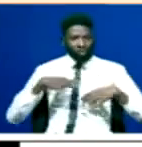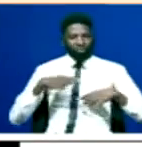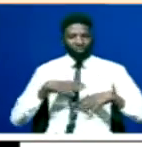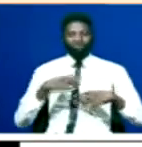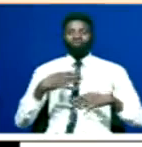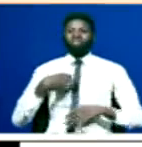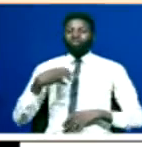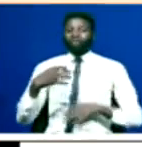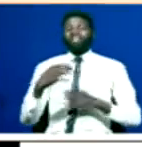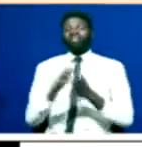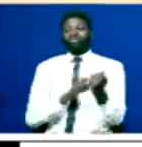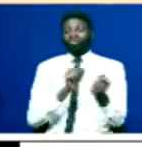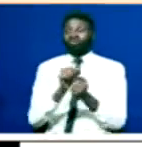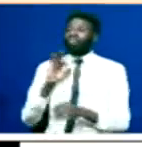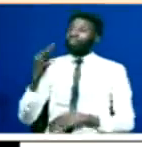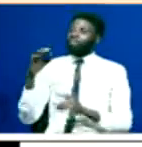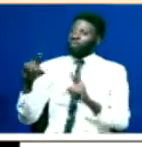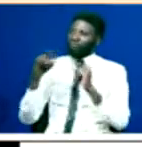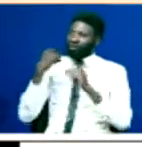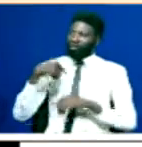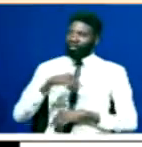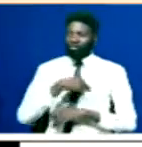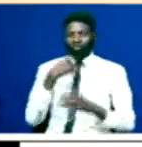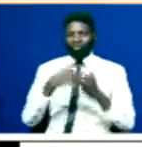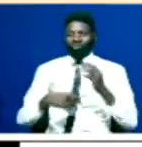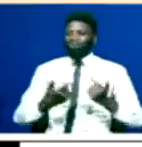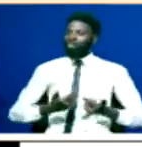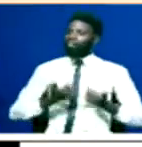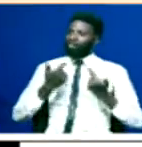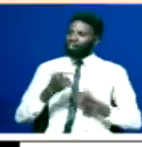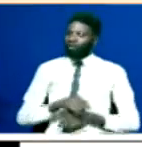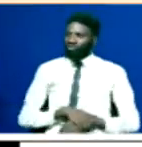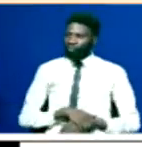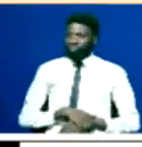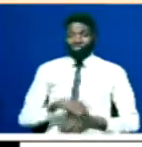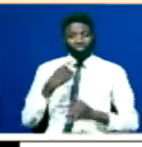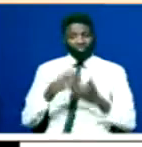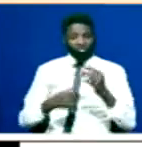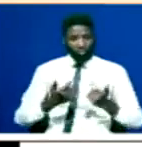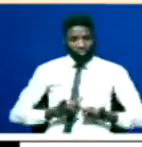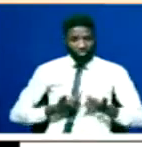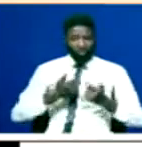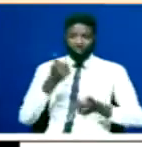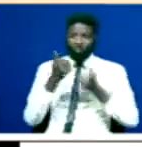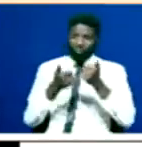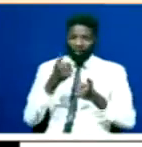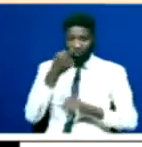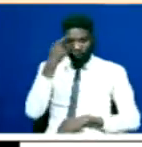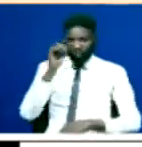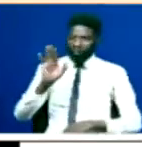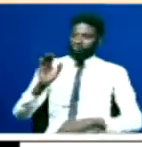thirdly he is telling us about the cost of living the cost of living which because of his